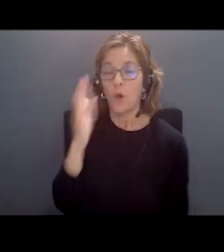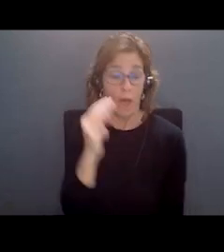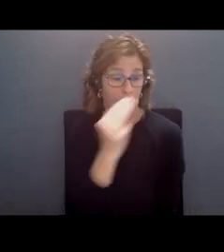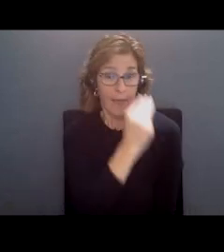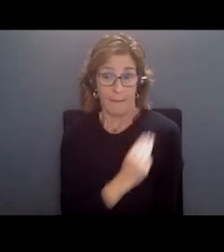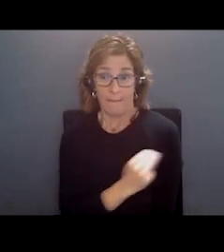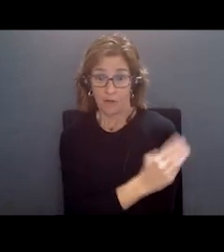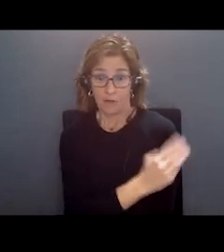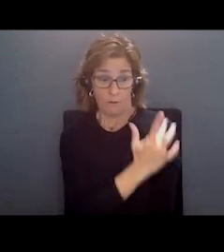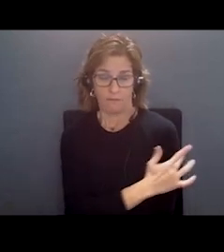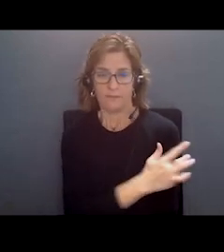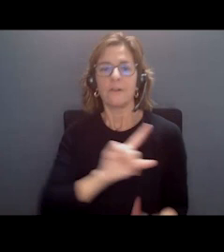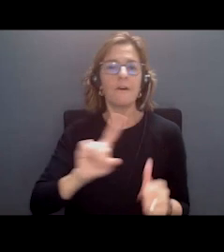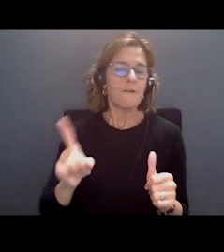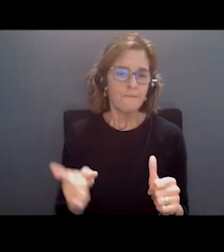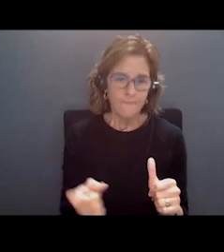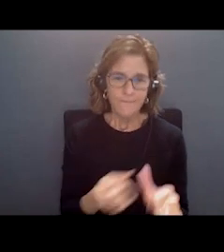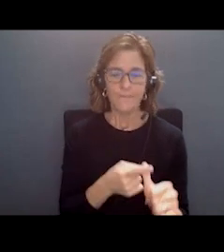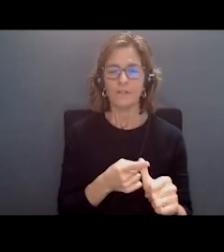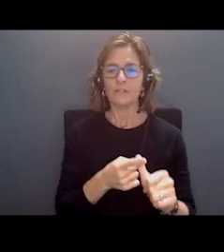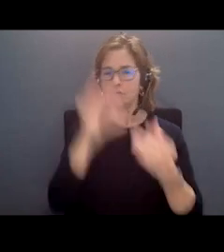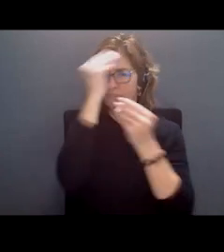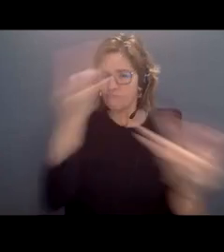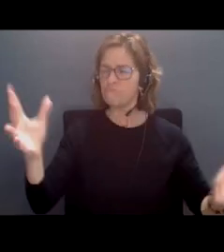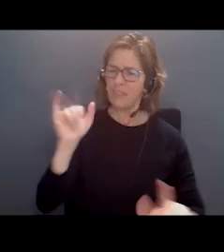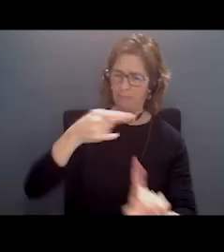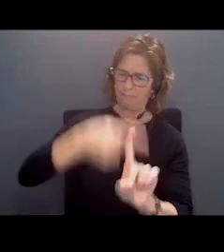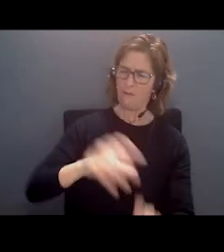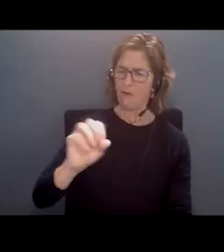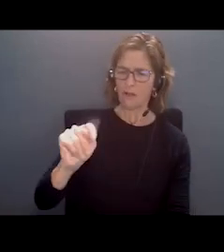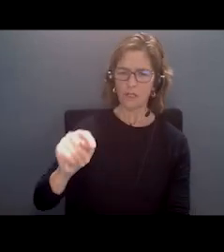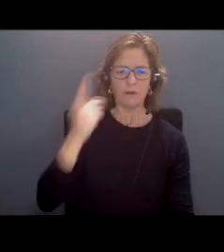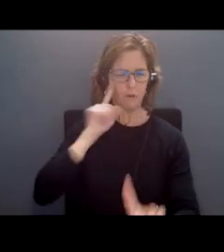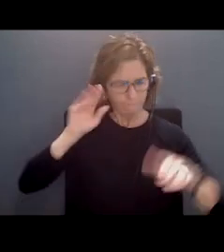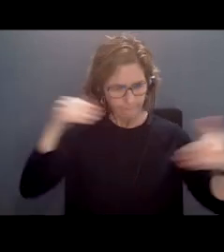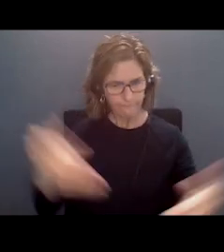first province to proclaim October as Disability Employment Awareness Month.